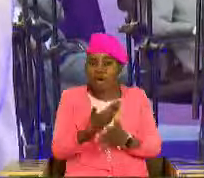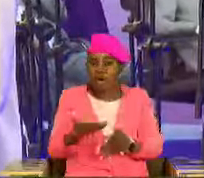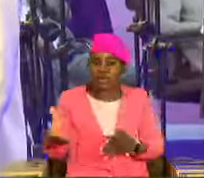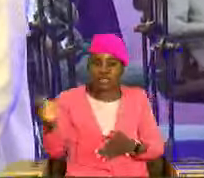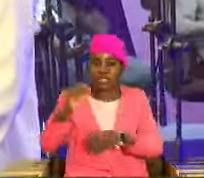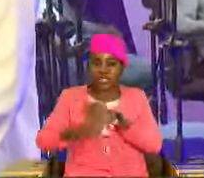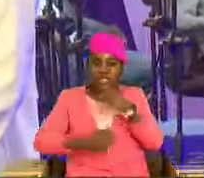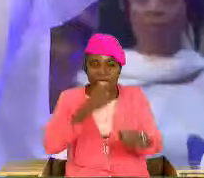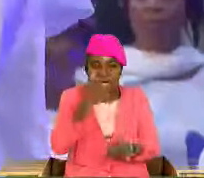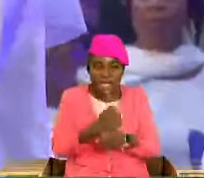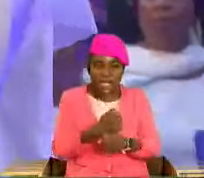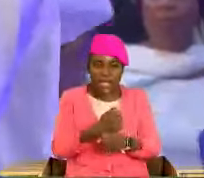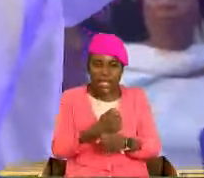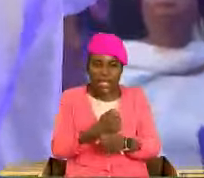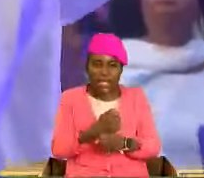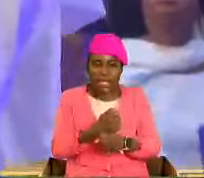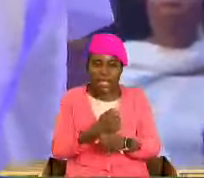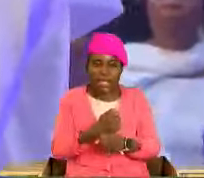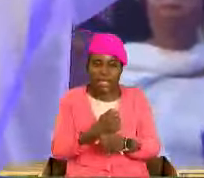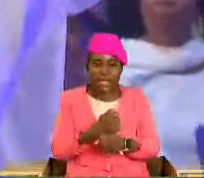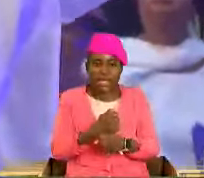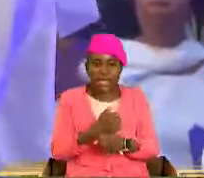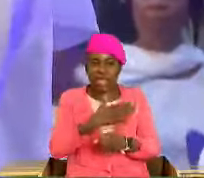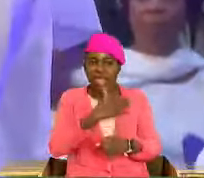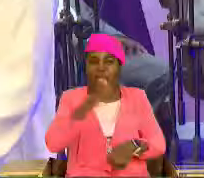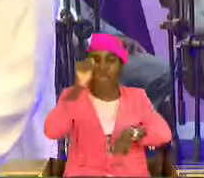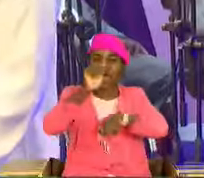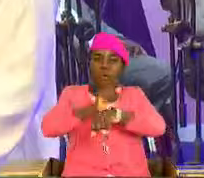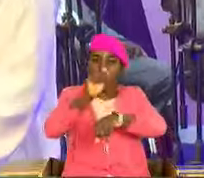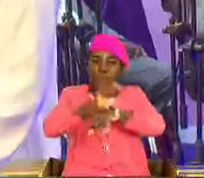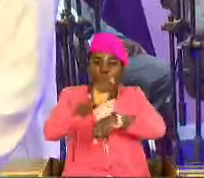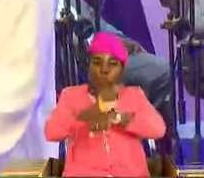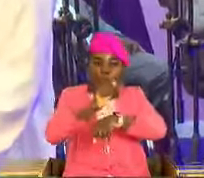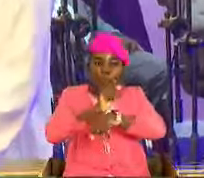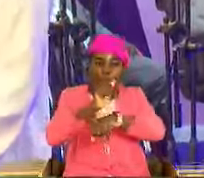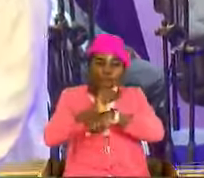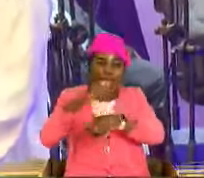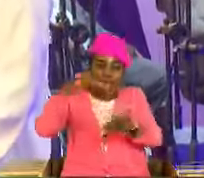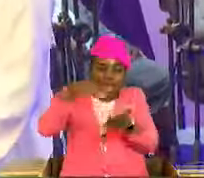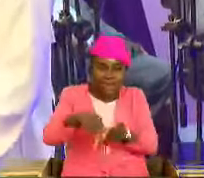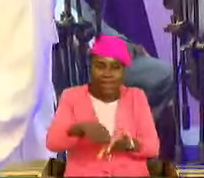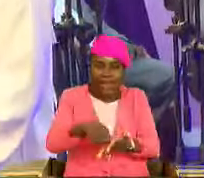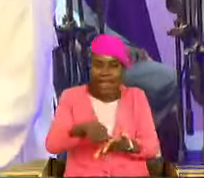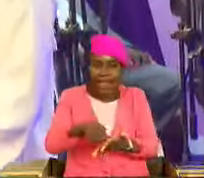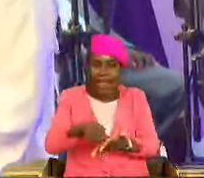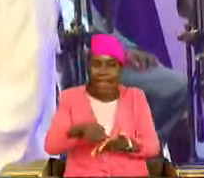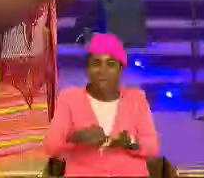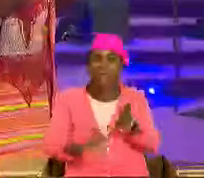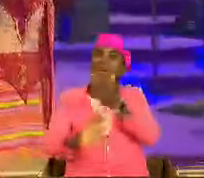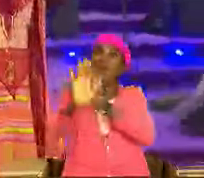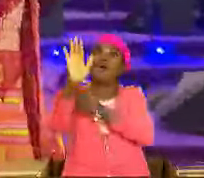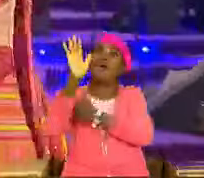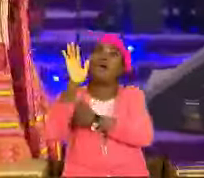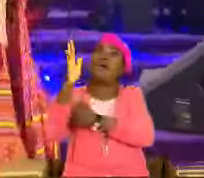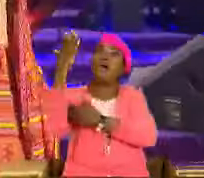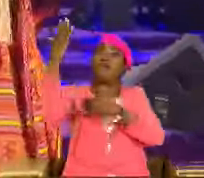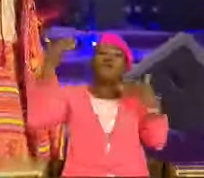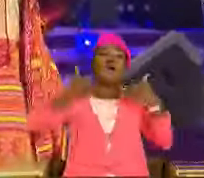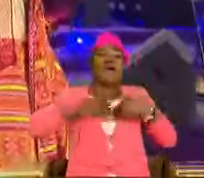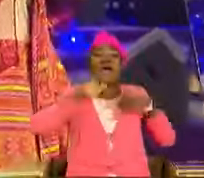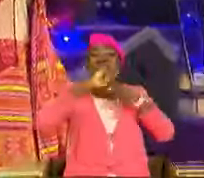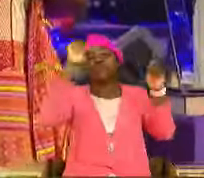an employment letter from a multinational company God you have turned my mockery